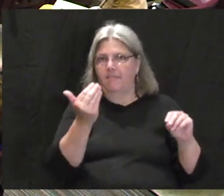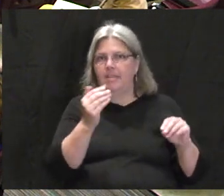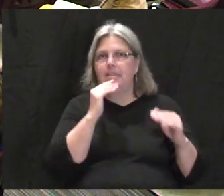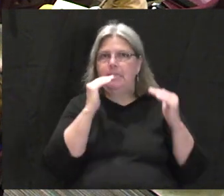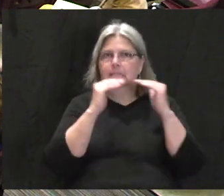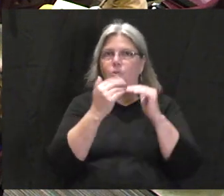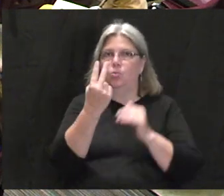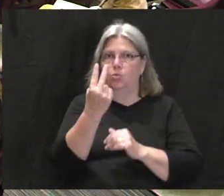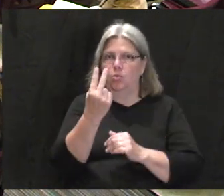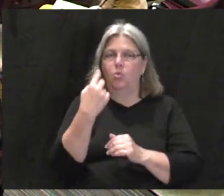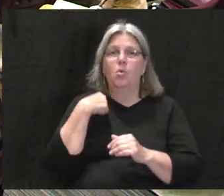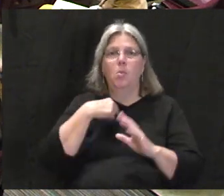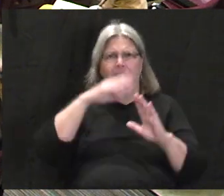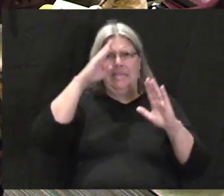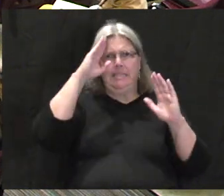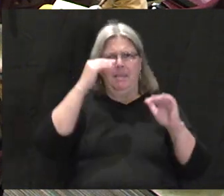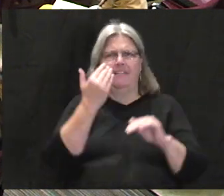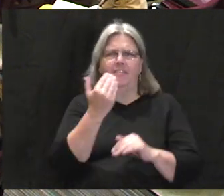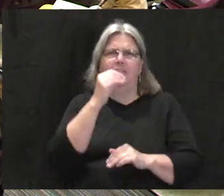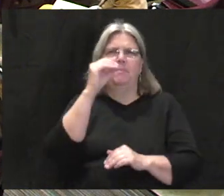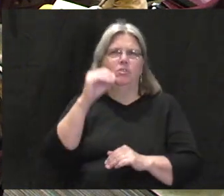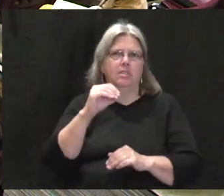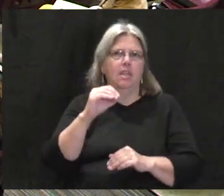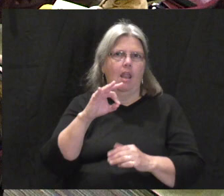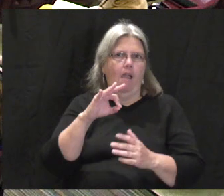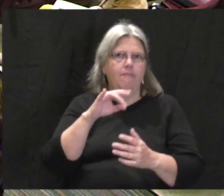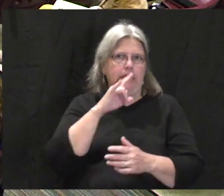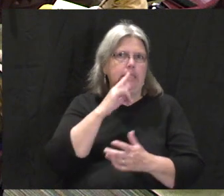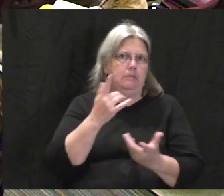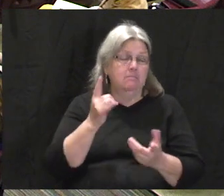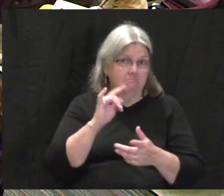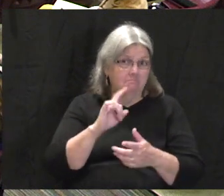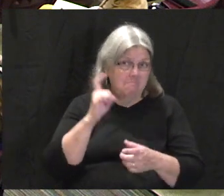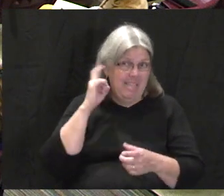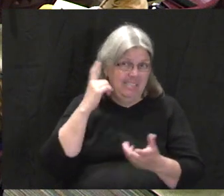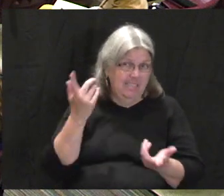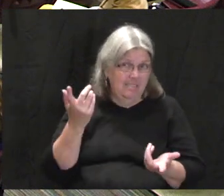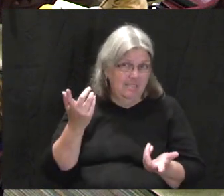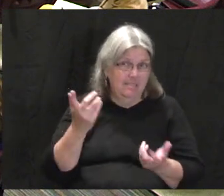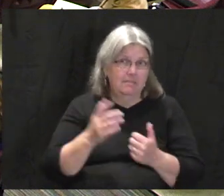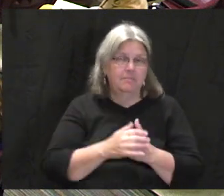see about 15% of the kids with that. Does that make sense? Okay.